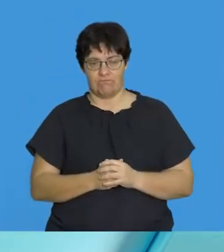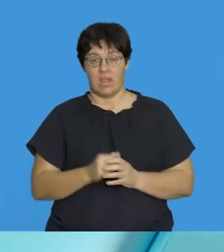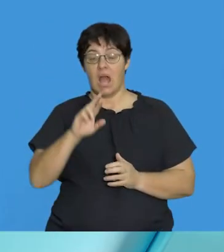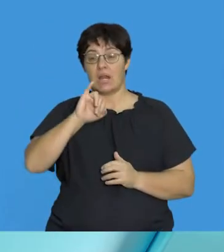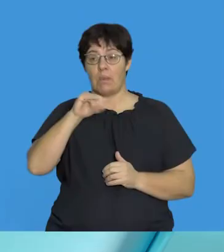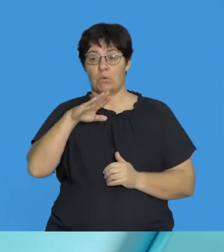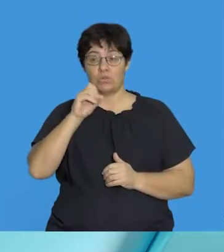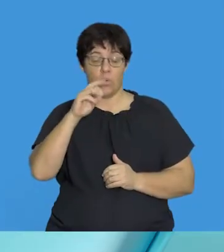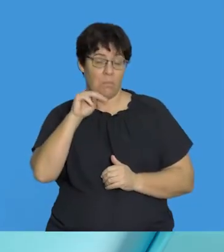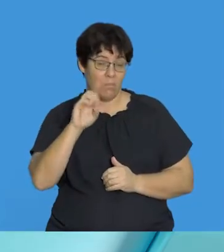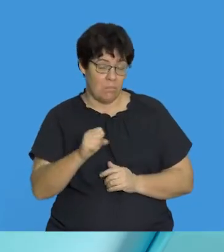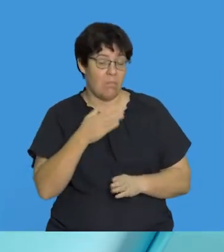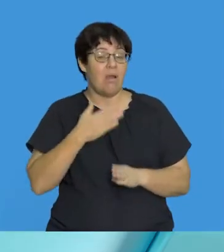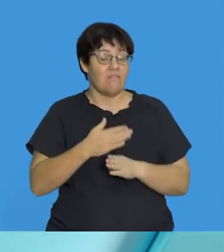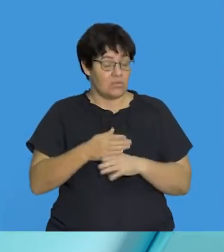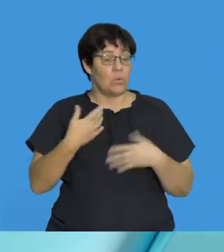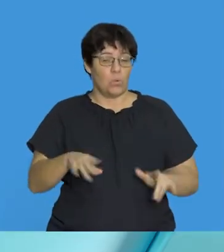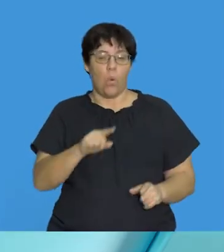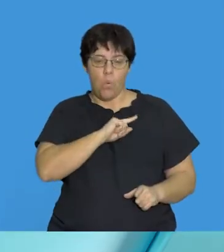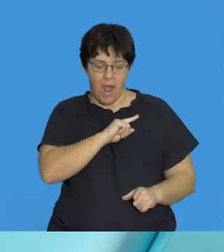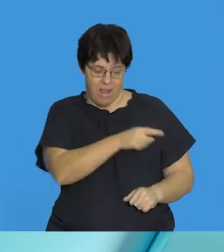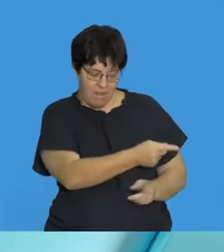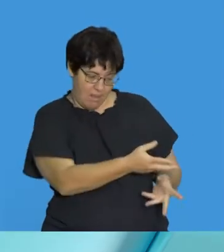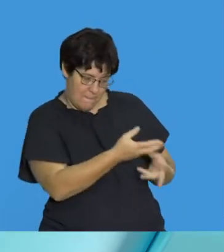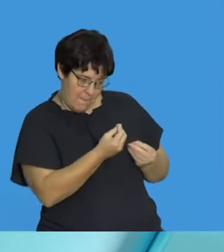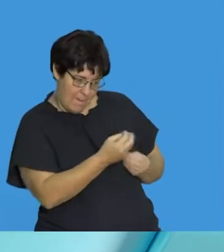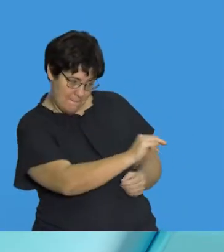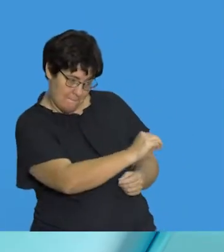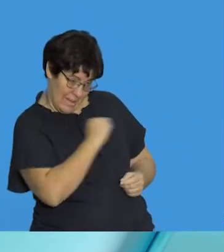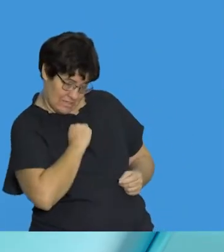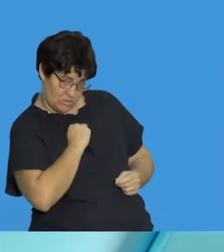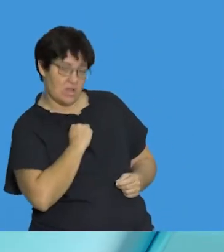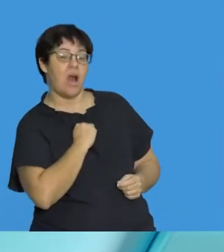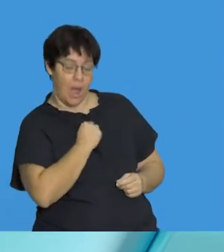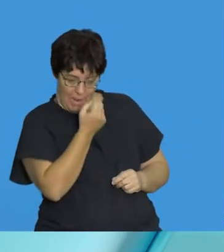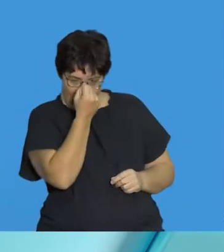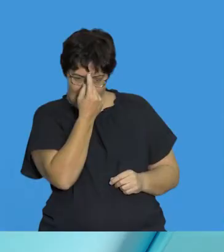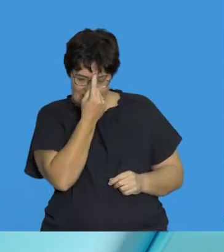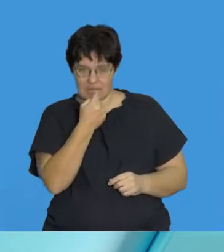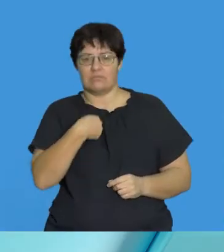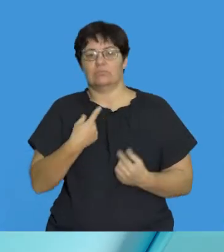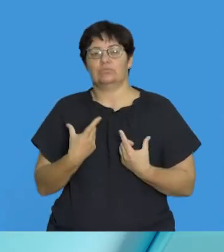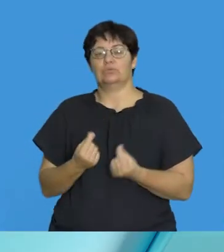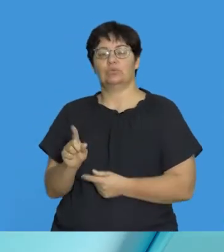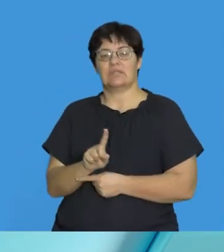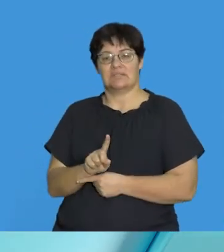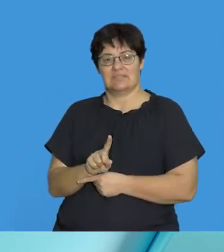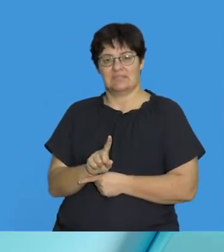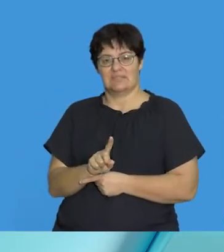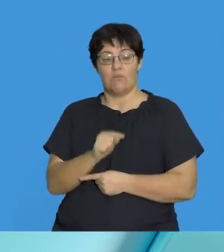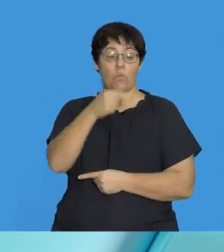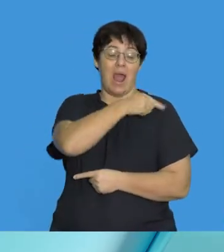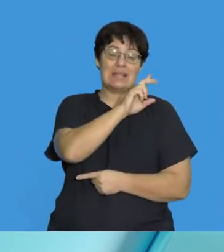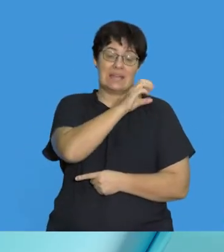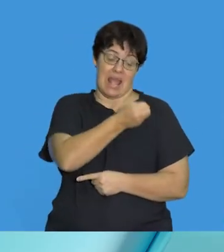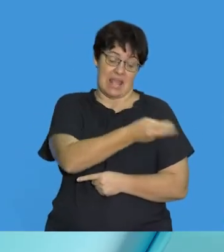has a very important function in reading the mRNA, trying to understand the message that